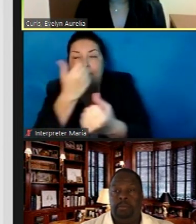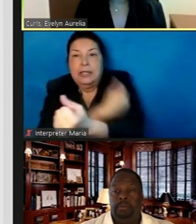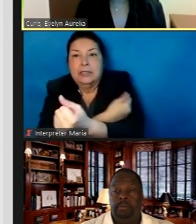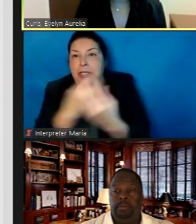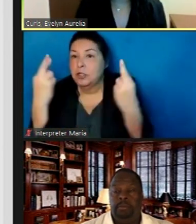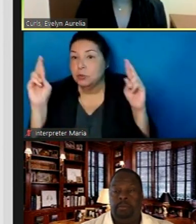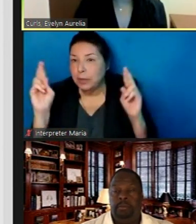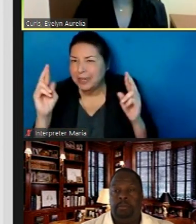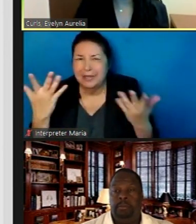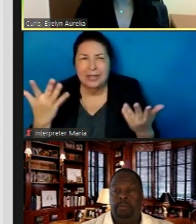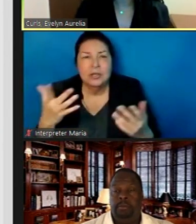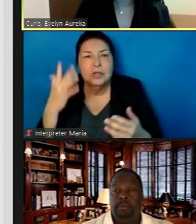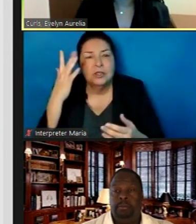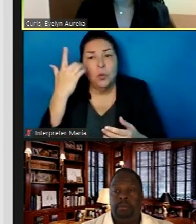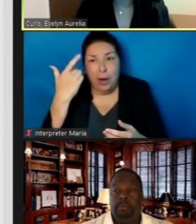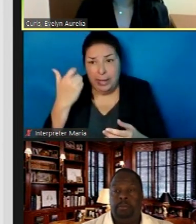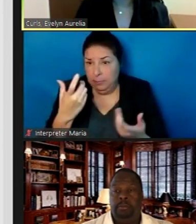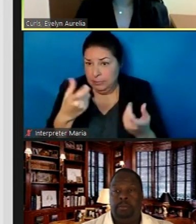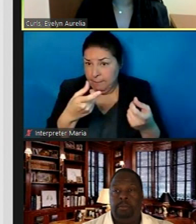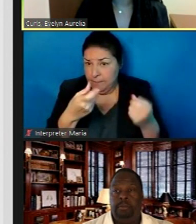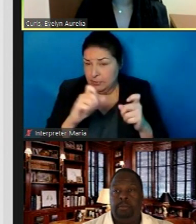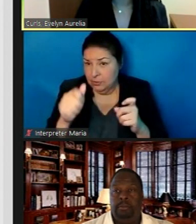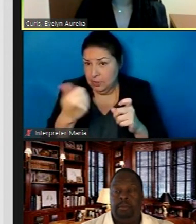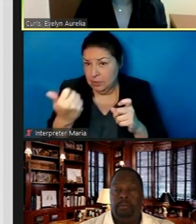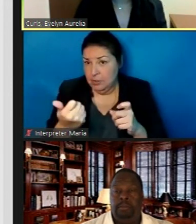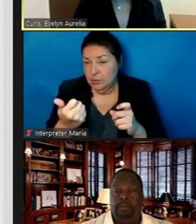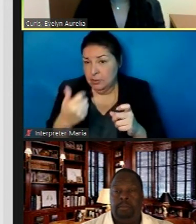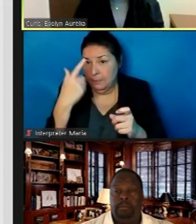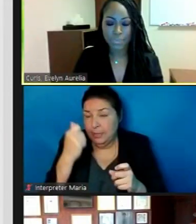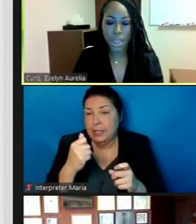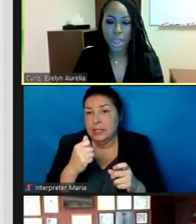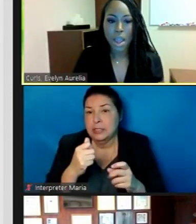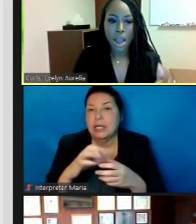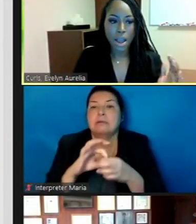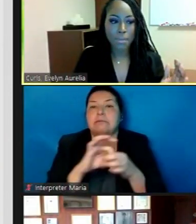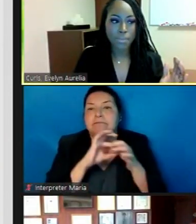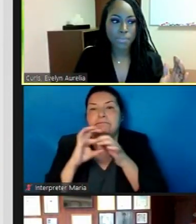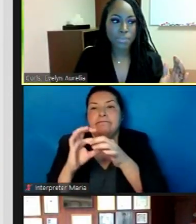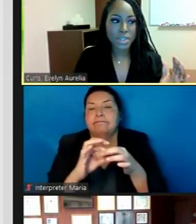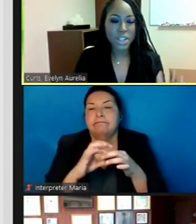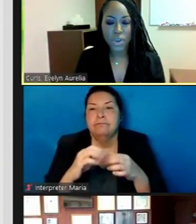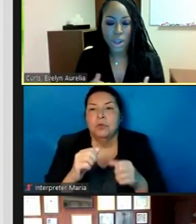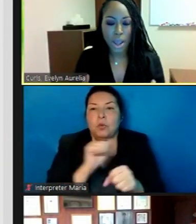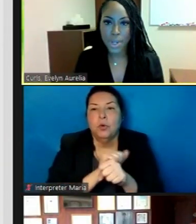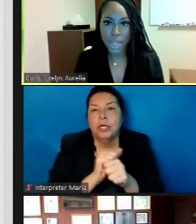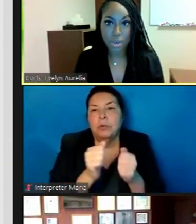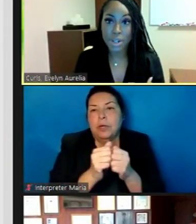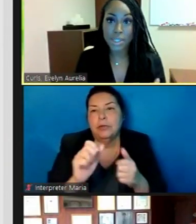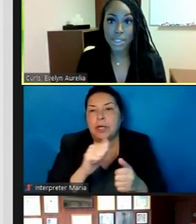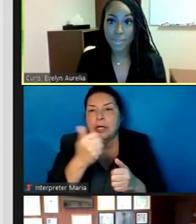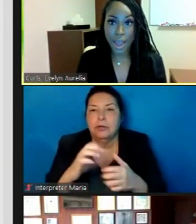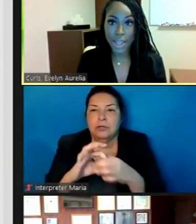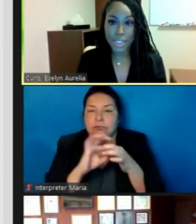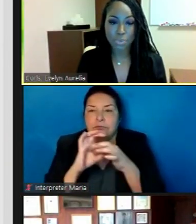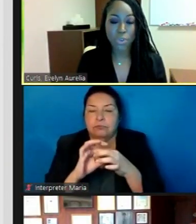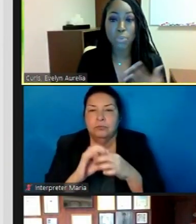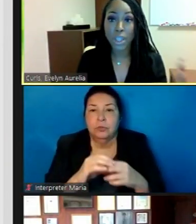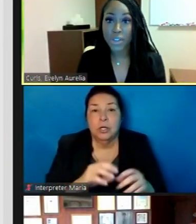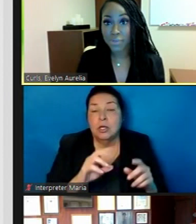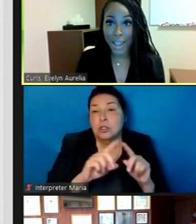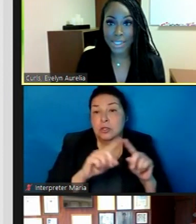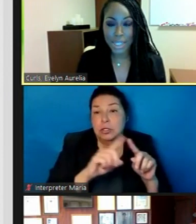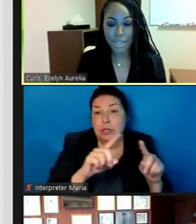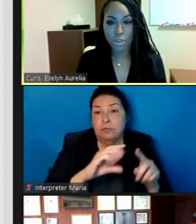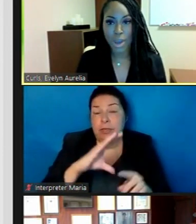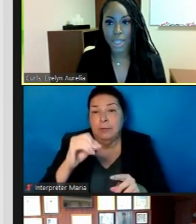this vaccine came out a lot faster than the other ones was because of collaboration. Different companies are incentivized for